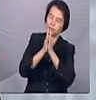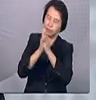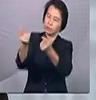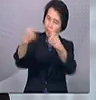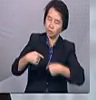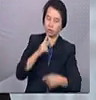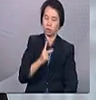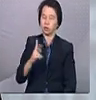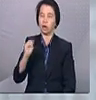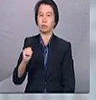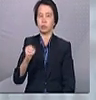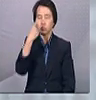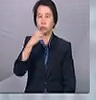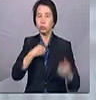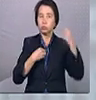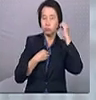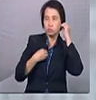needful for them.